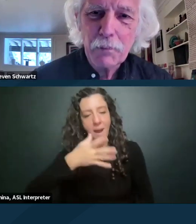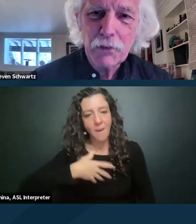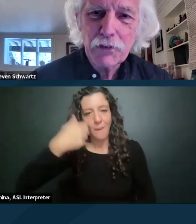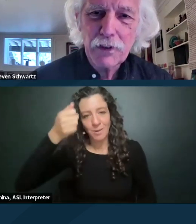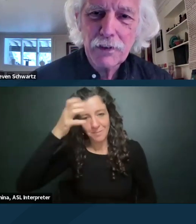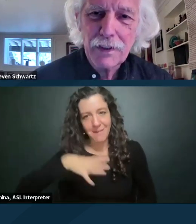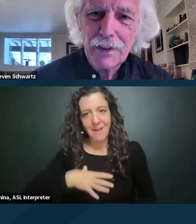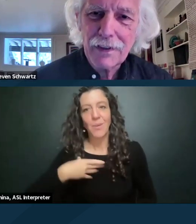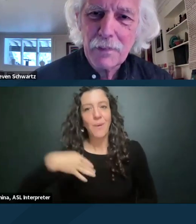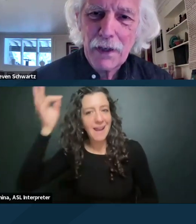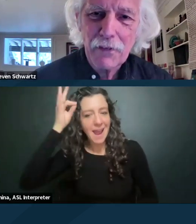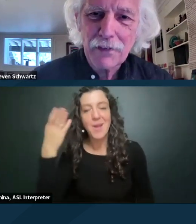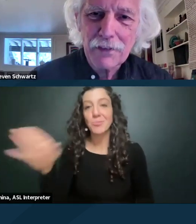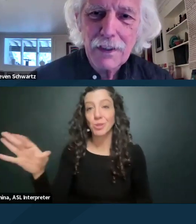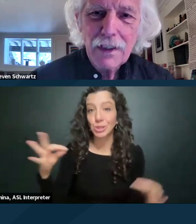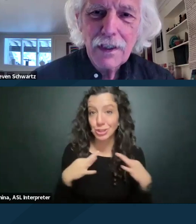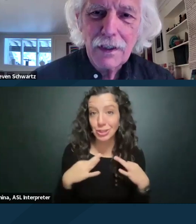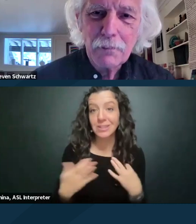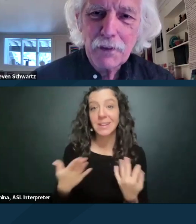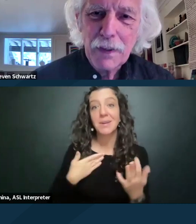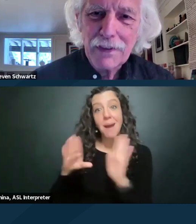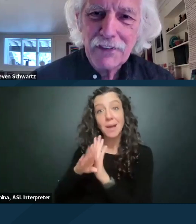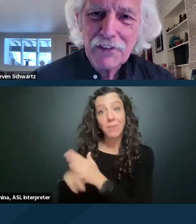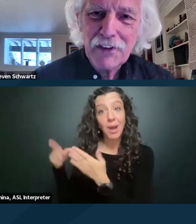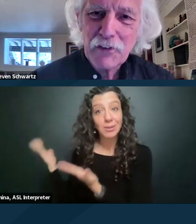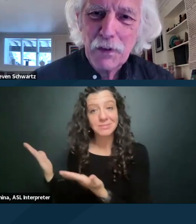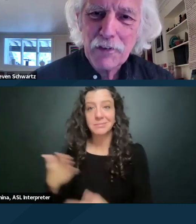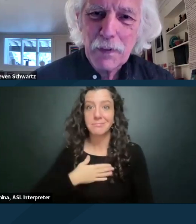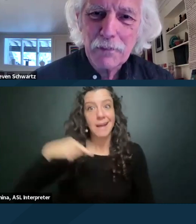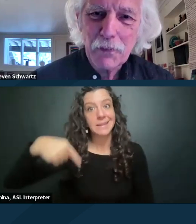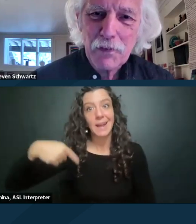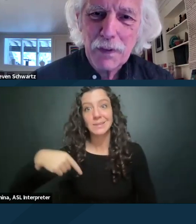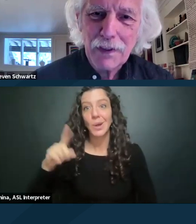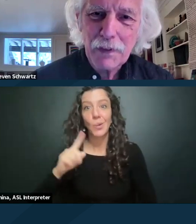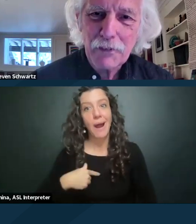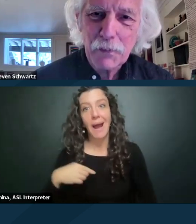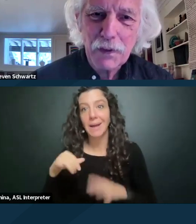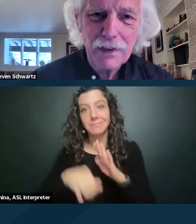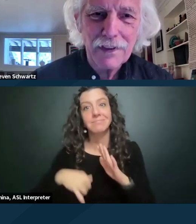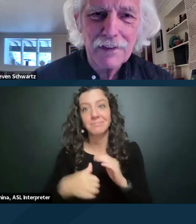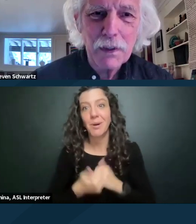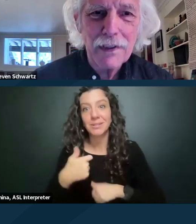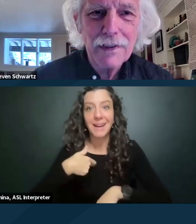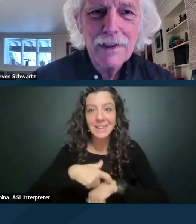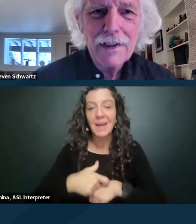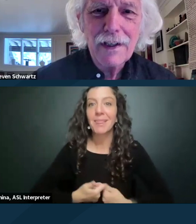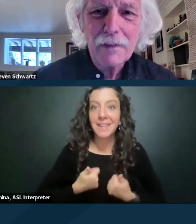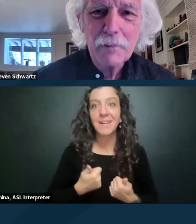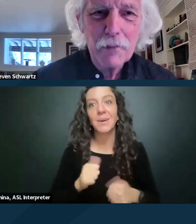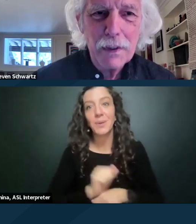I'm wearing a blue shirt, and the background of my downstairs, where I spend most of my time living, working, and